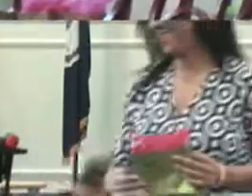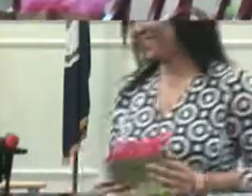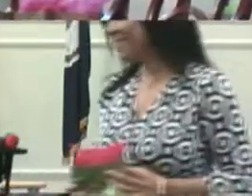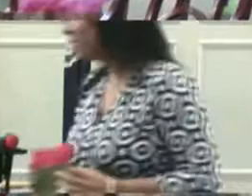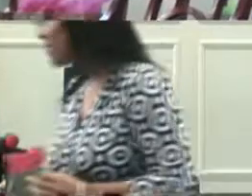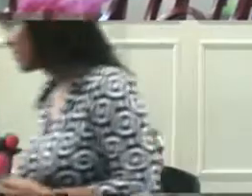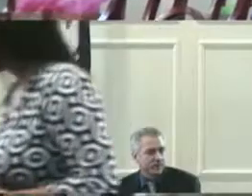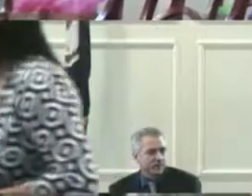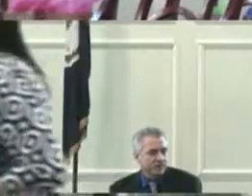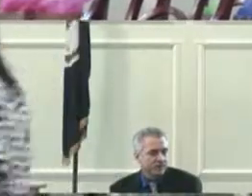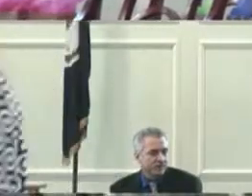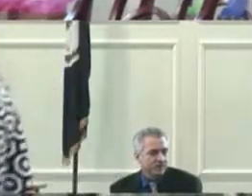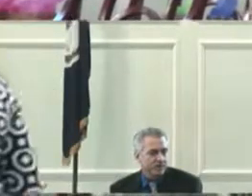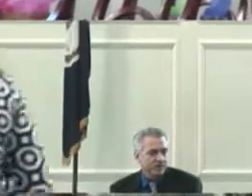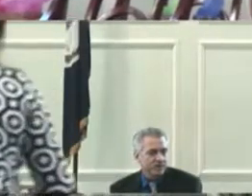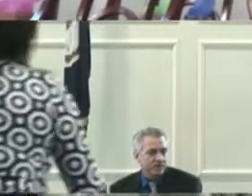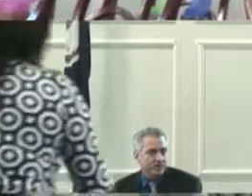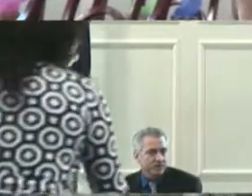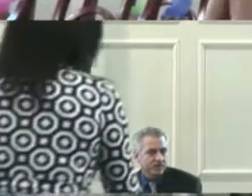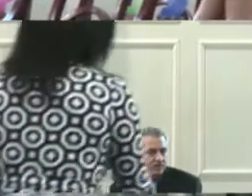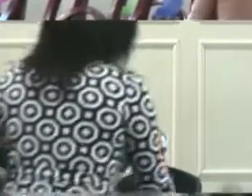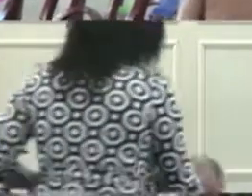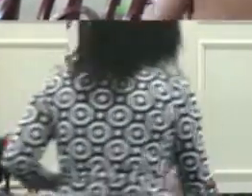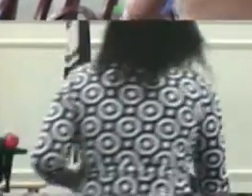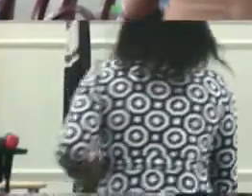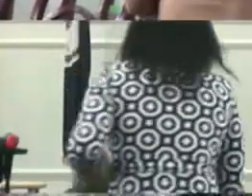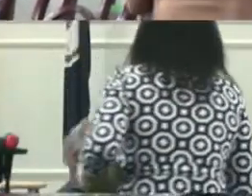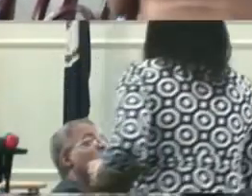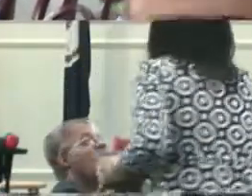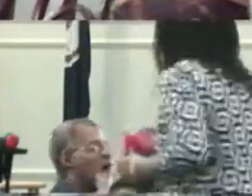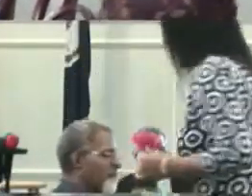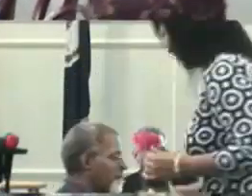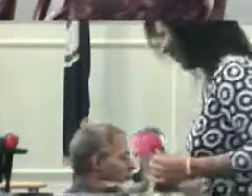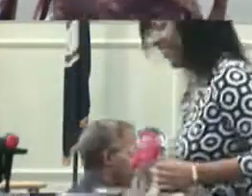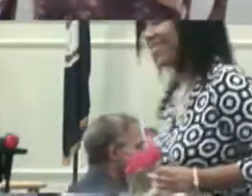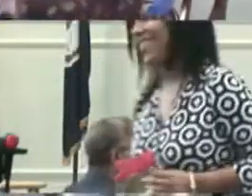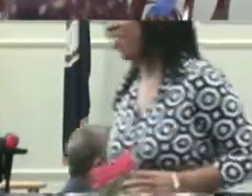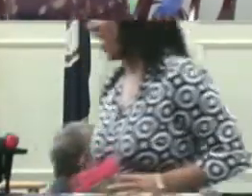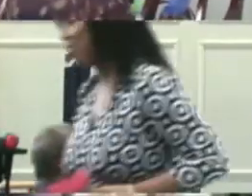Okay. Let's put it aside.